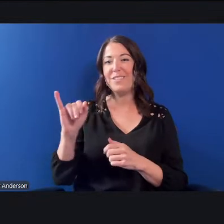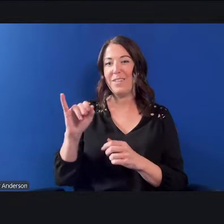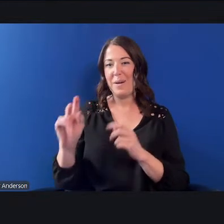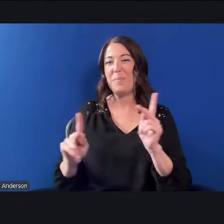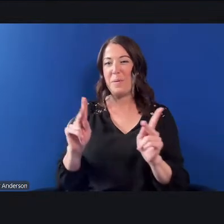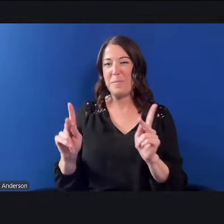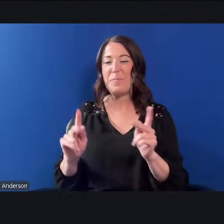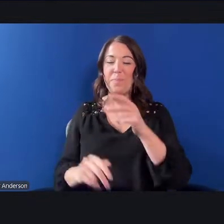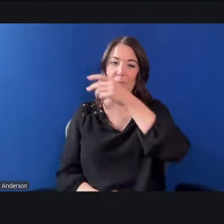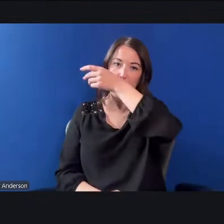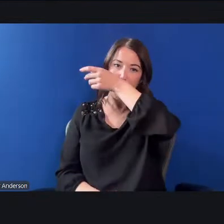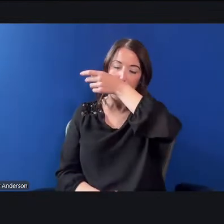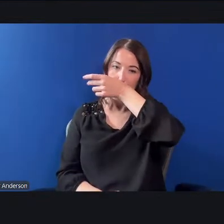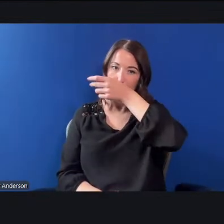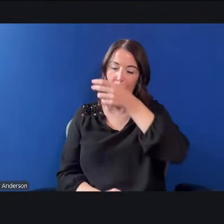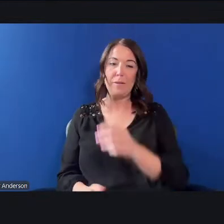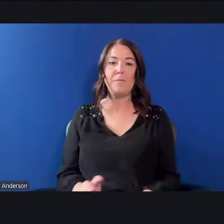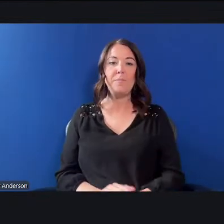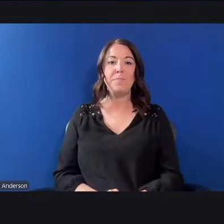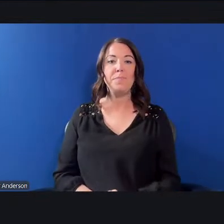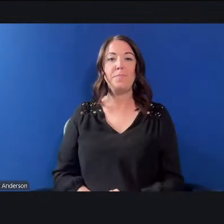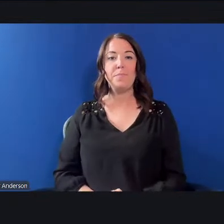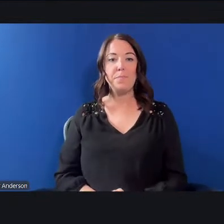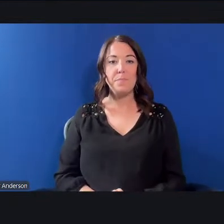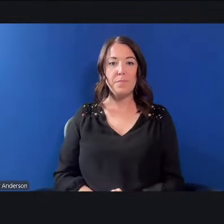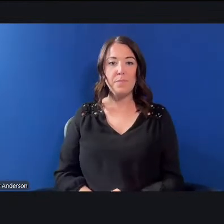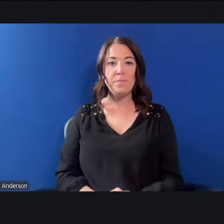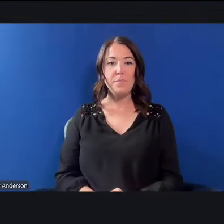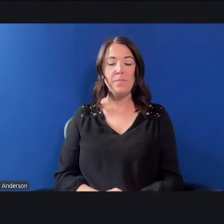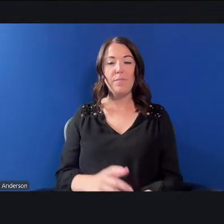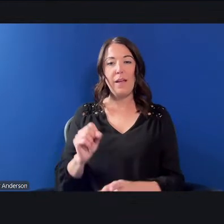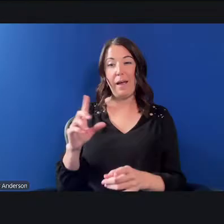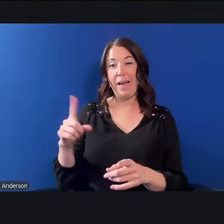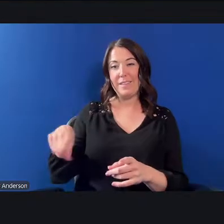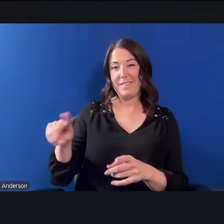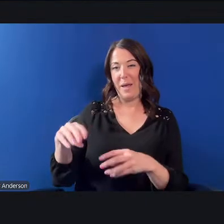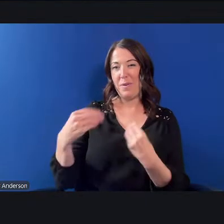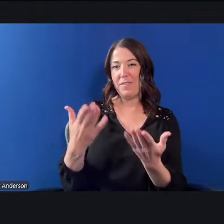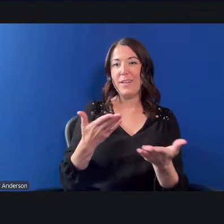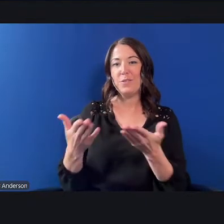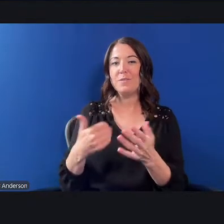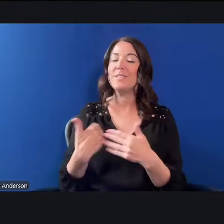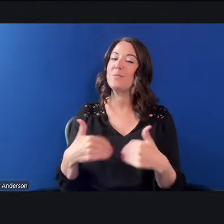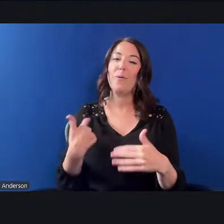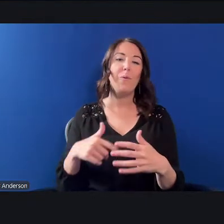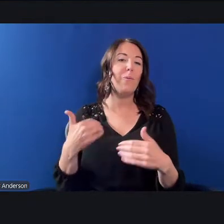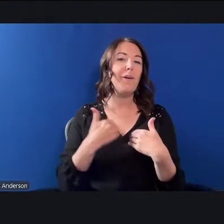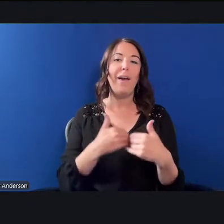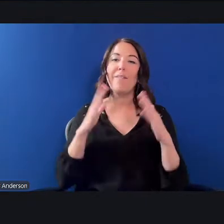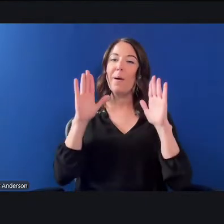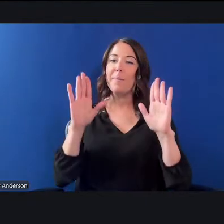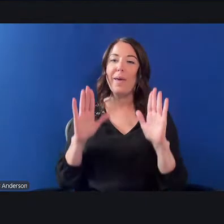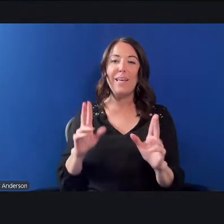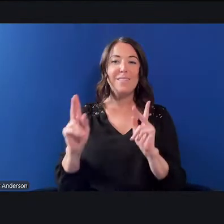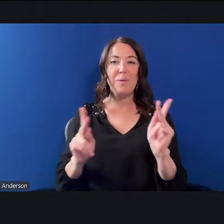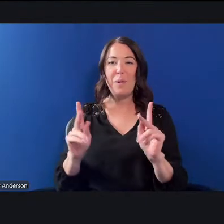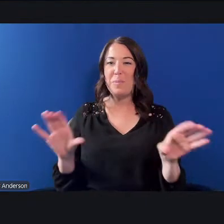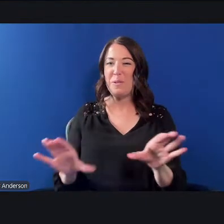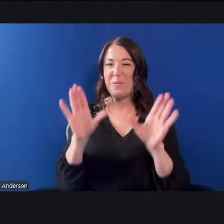impaired community members as they provide services there. So we have amazing people doing great things